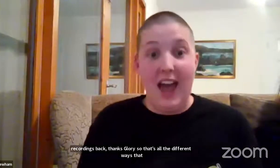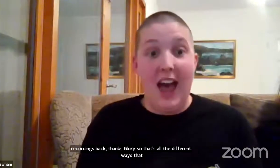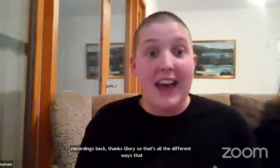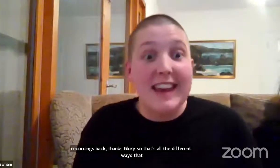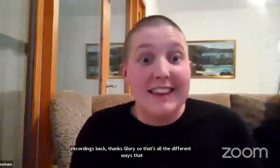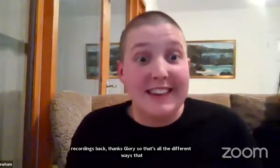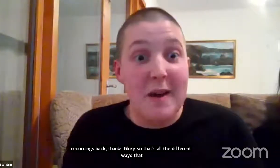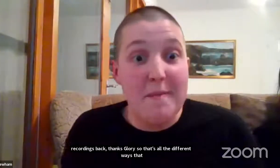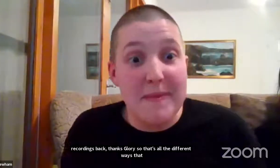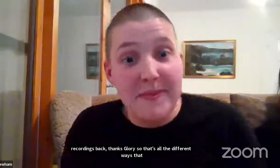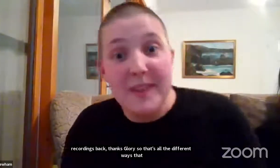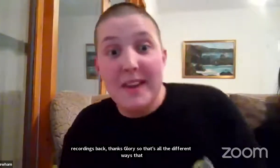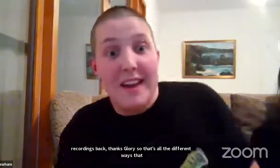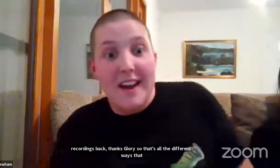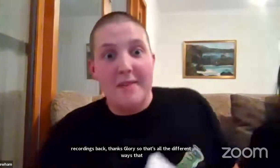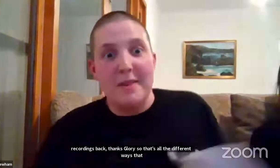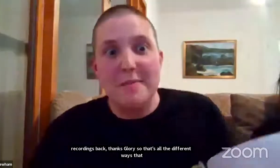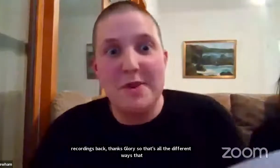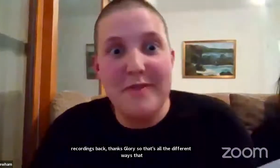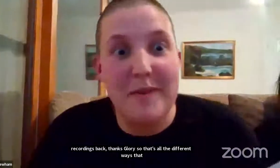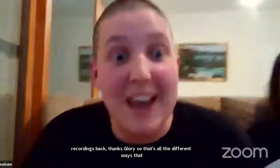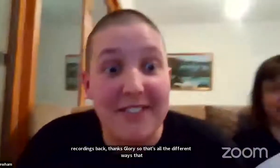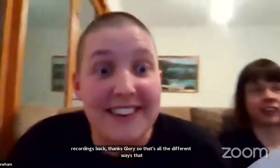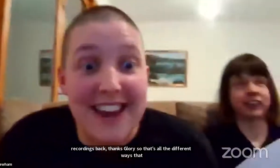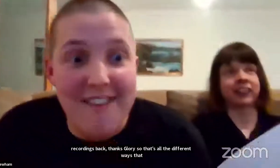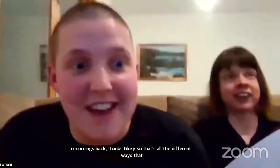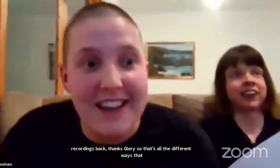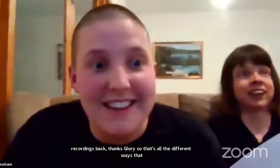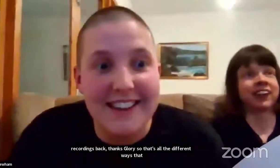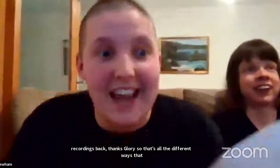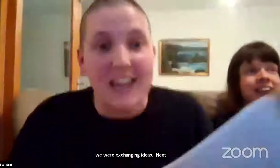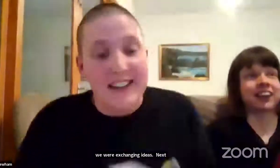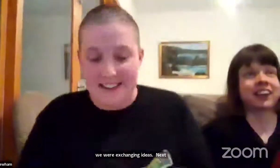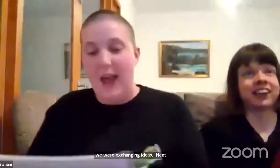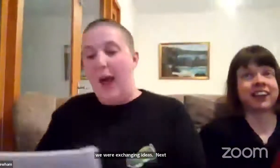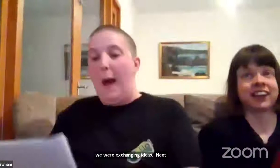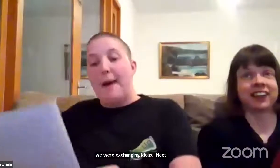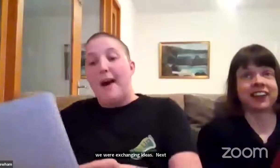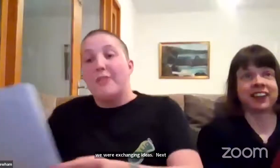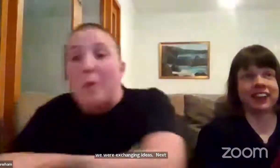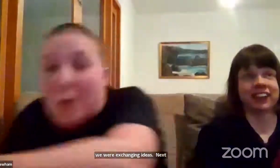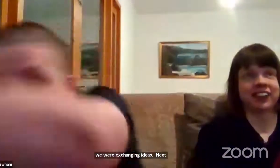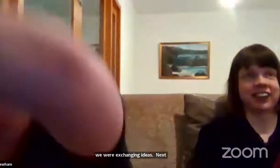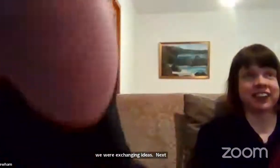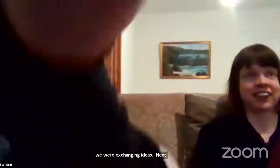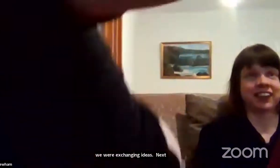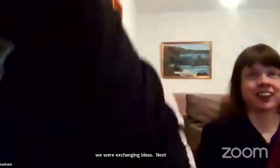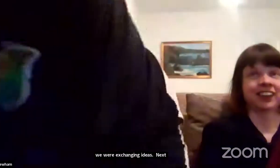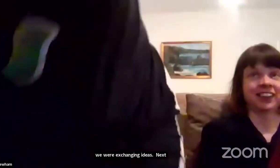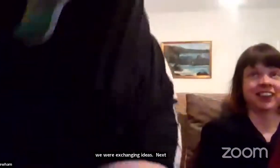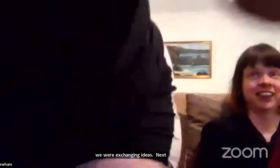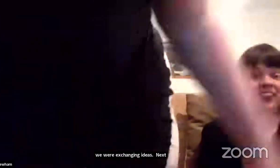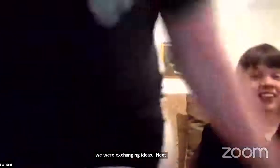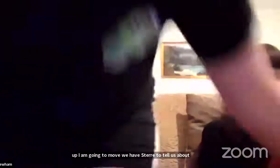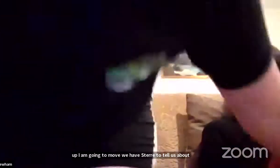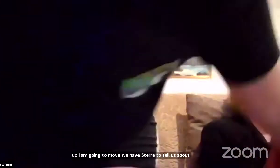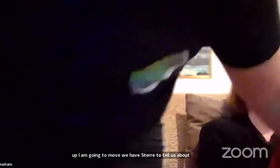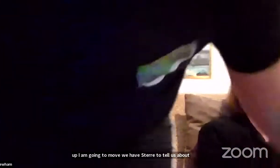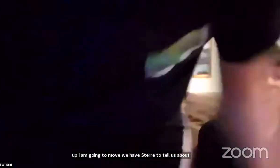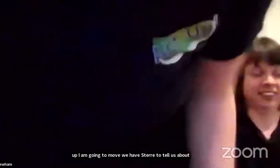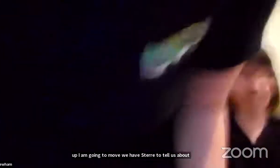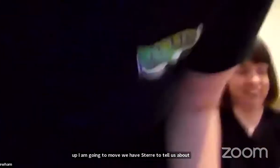ideas. And next up, I'm going to move, and we have Stera to tell us about what did we do with these